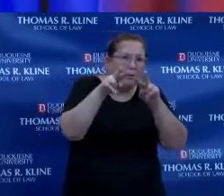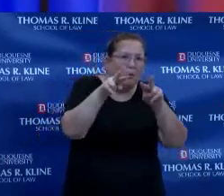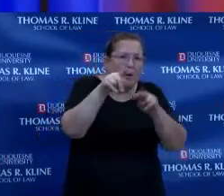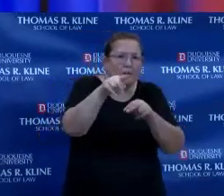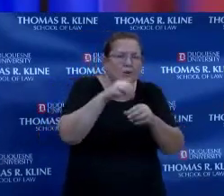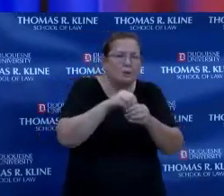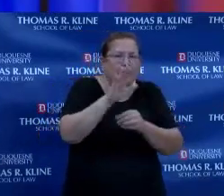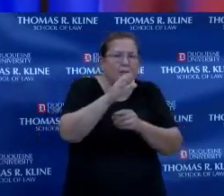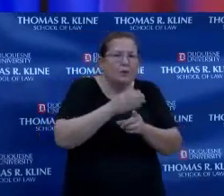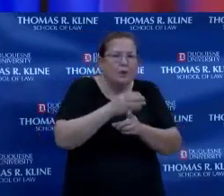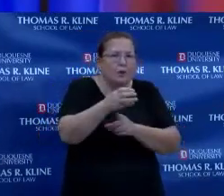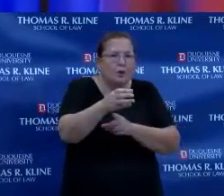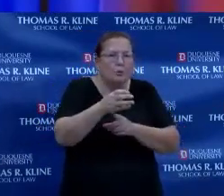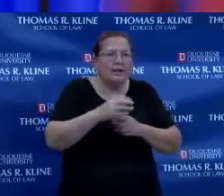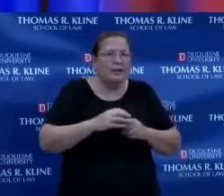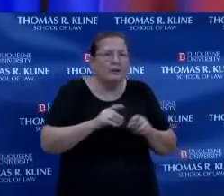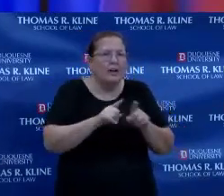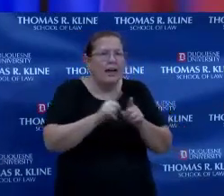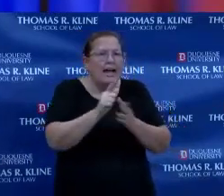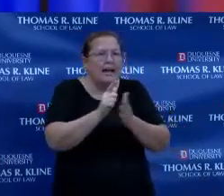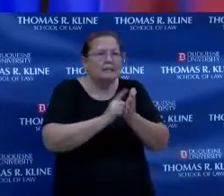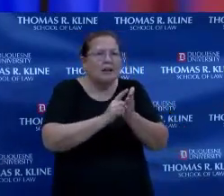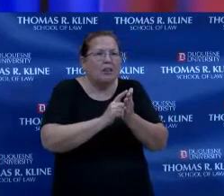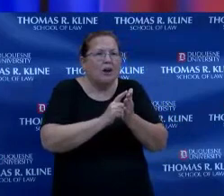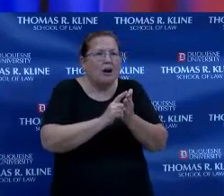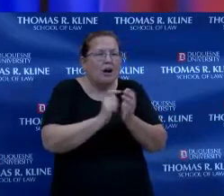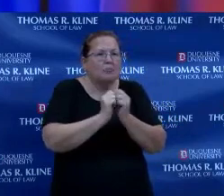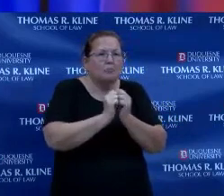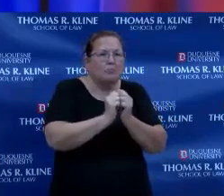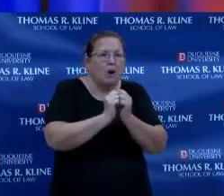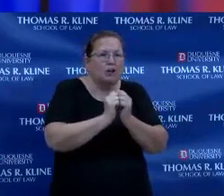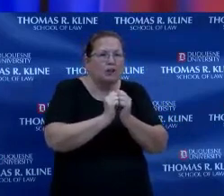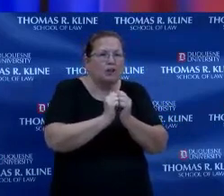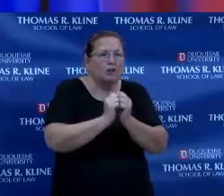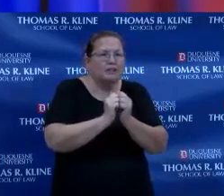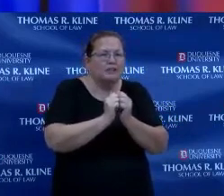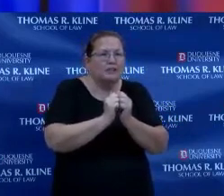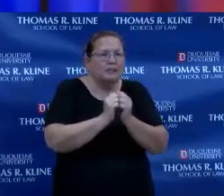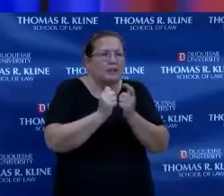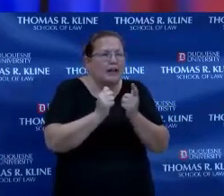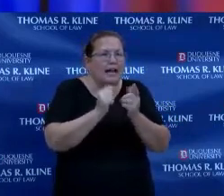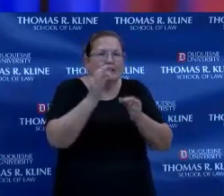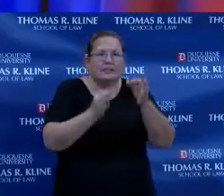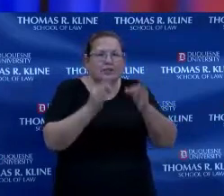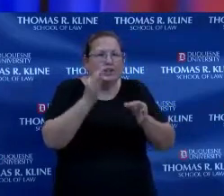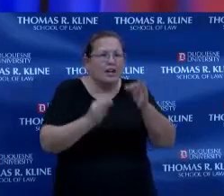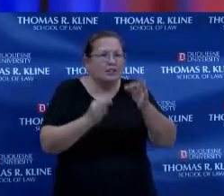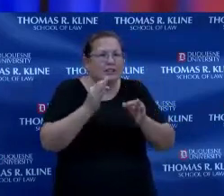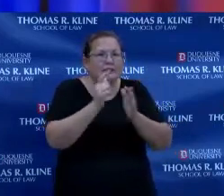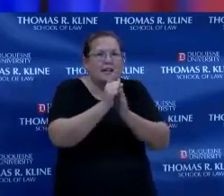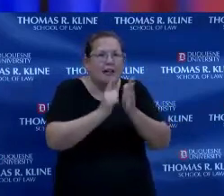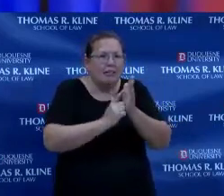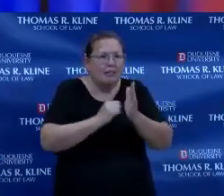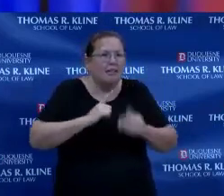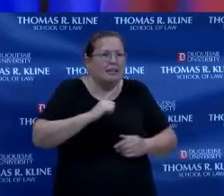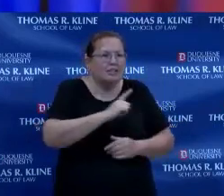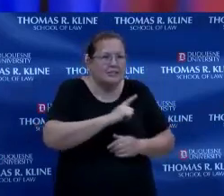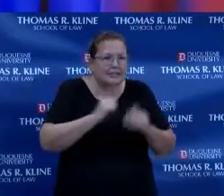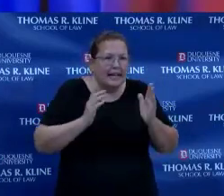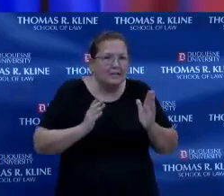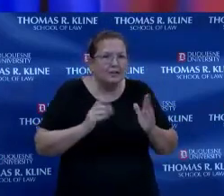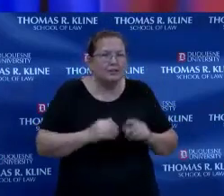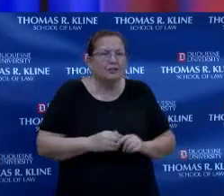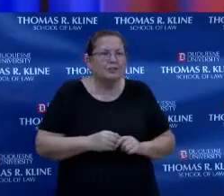career as law partner, as judges, as legislators, and other prominent roles.